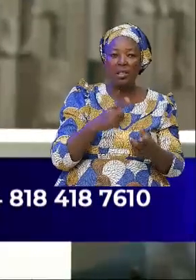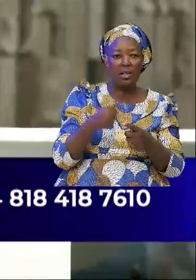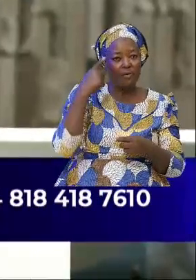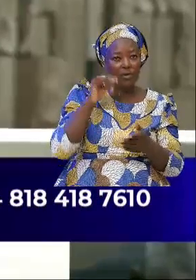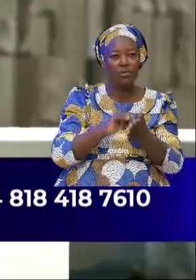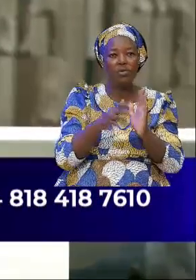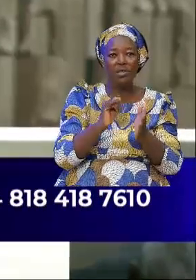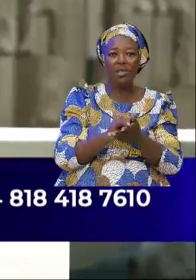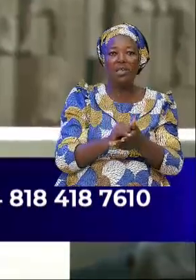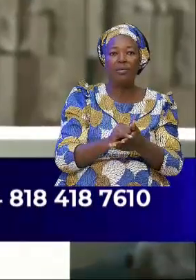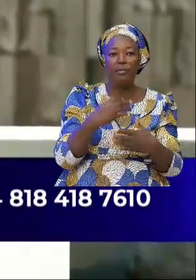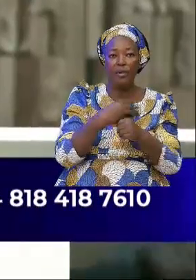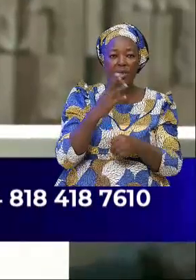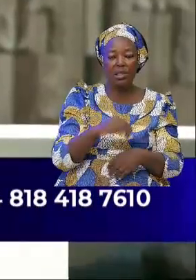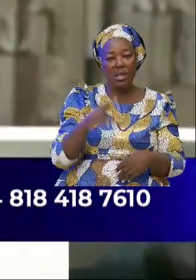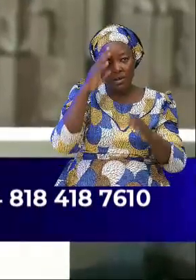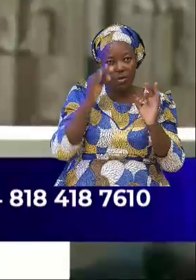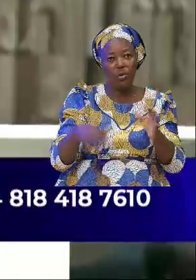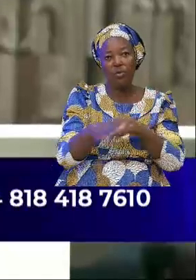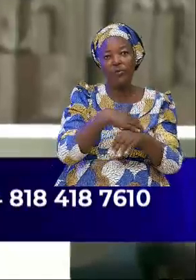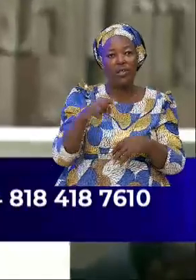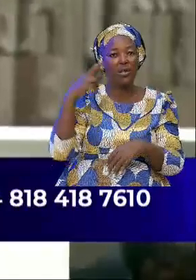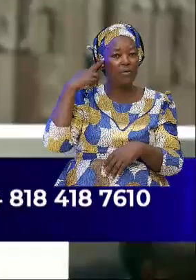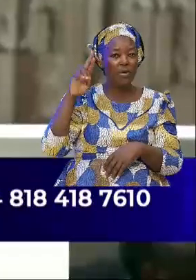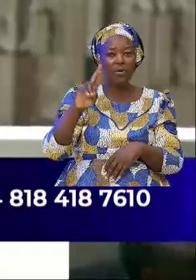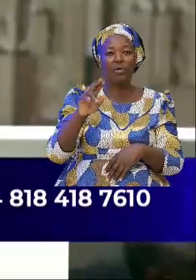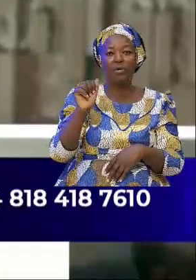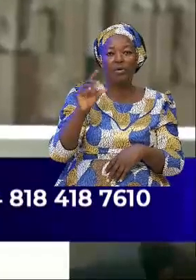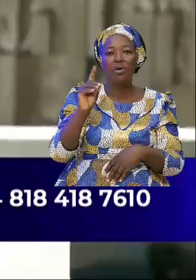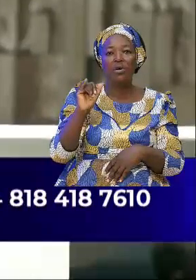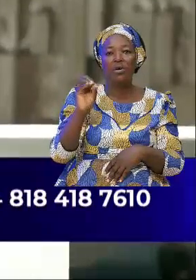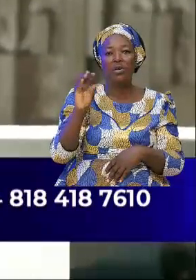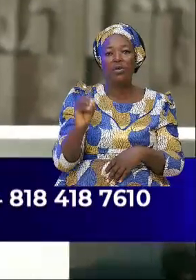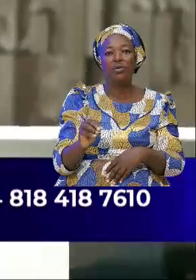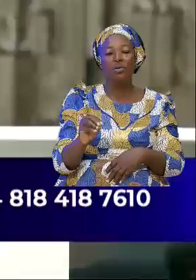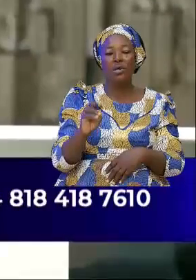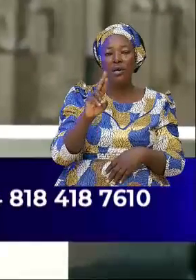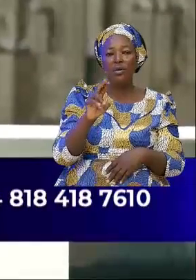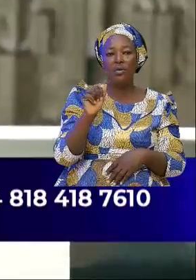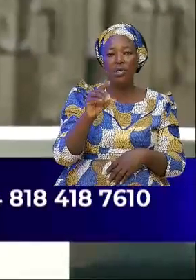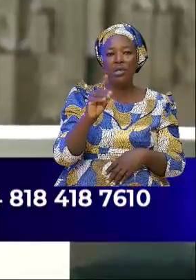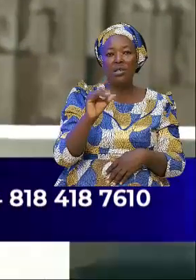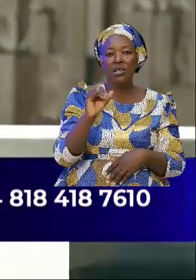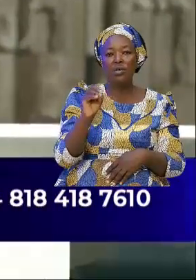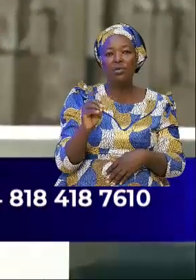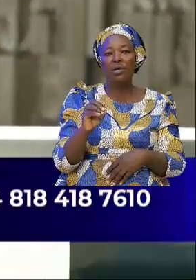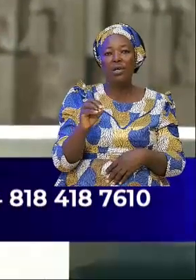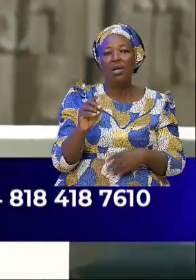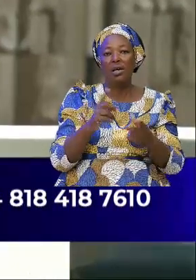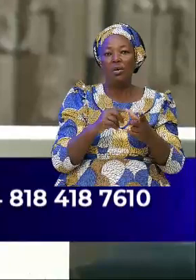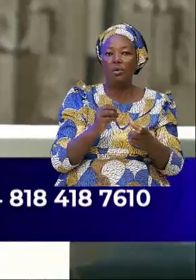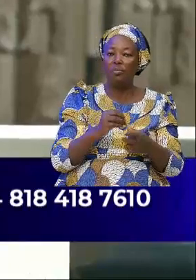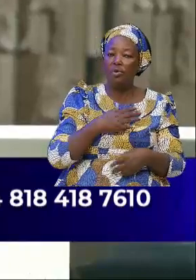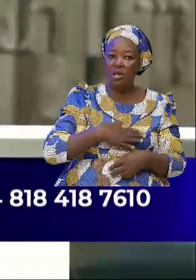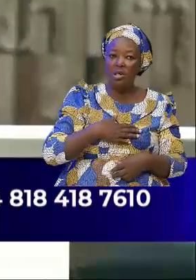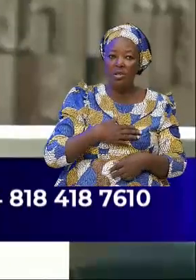message to that too. And for those who listened and made the addition over the radio, please